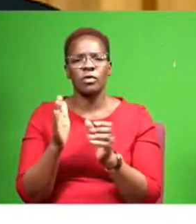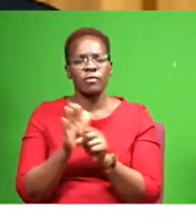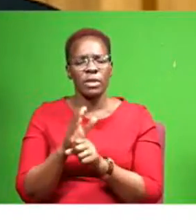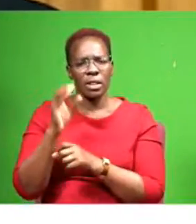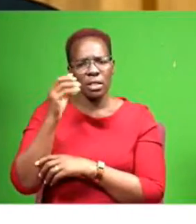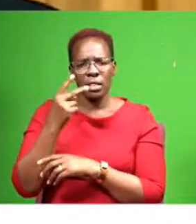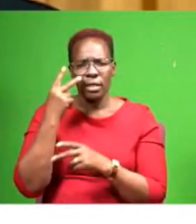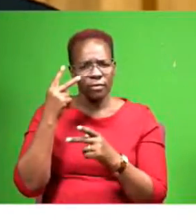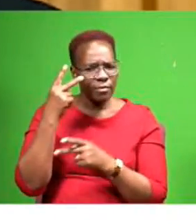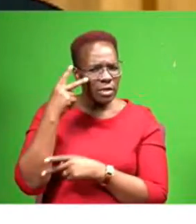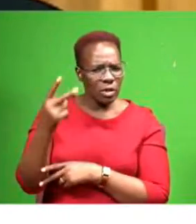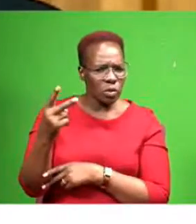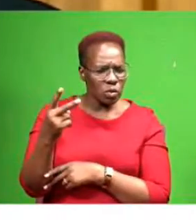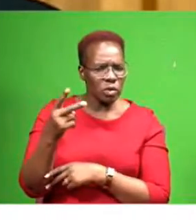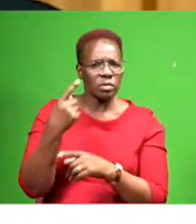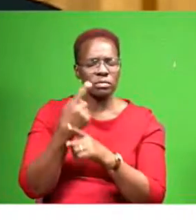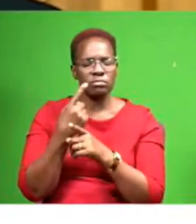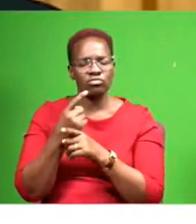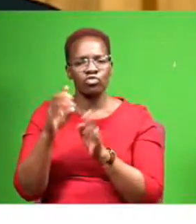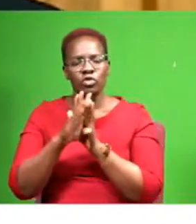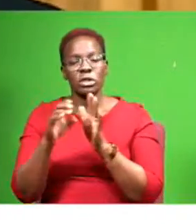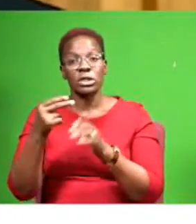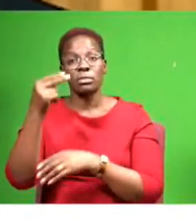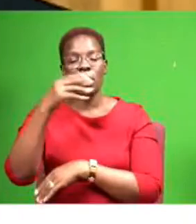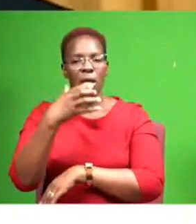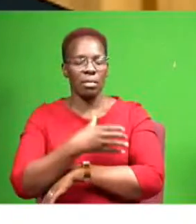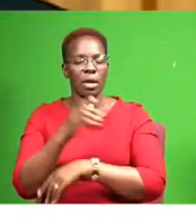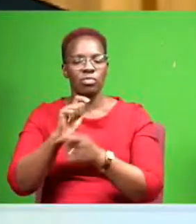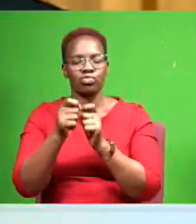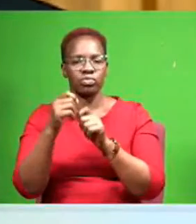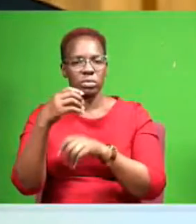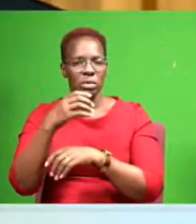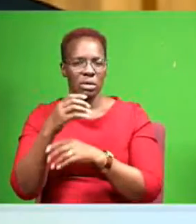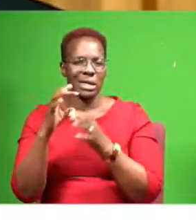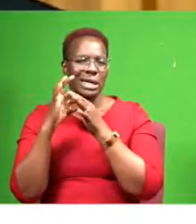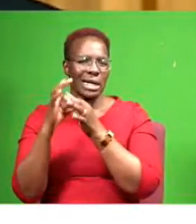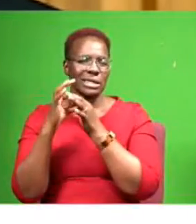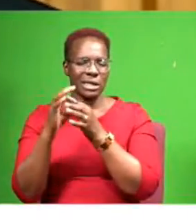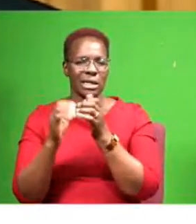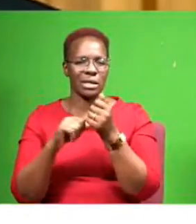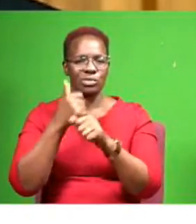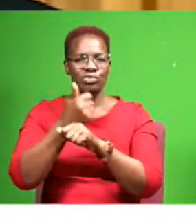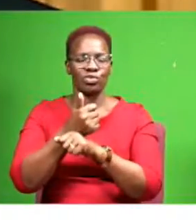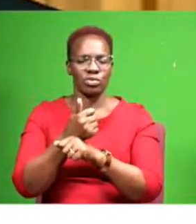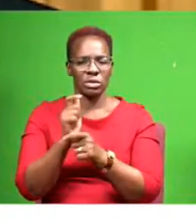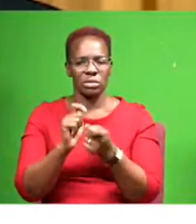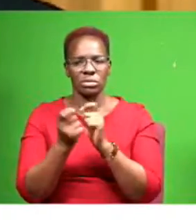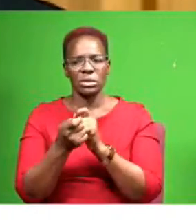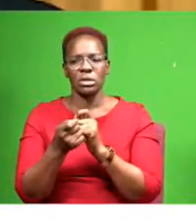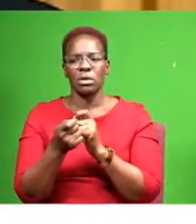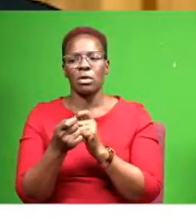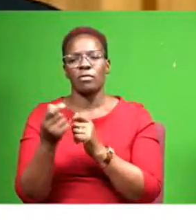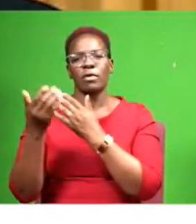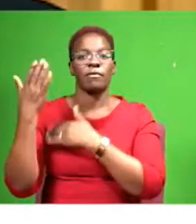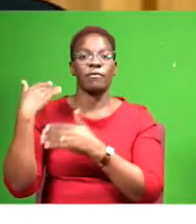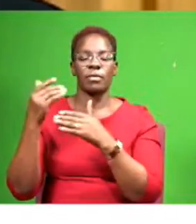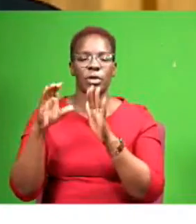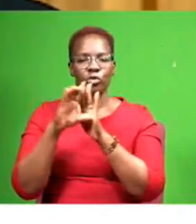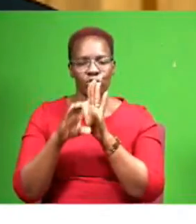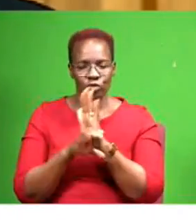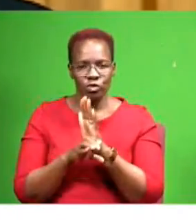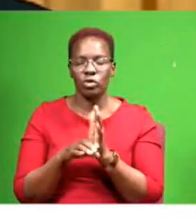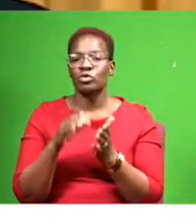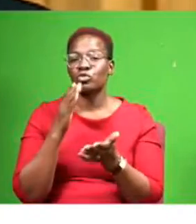of the amendment provisions and a hyper-amendment culture that resulted in the mutilation of the former Constitution. In truth,